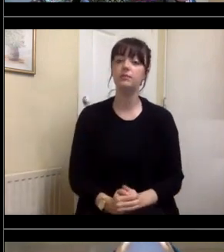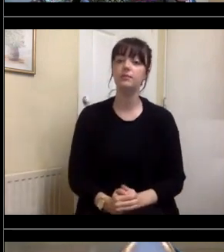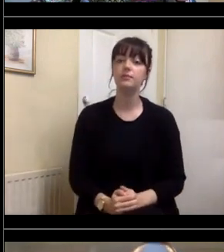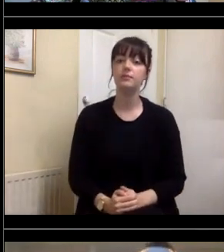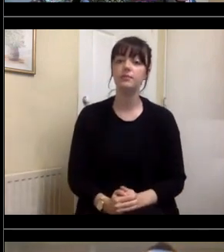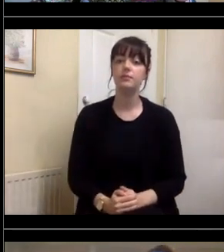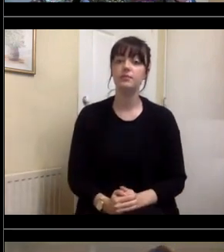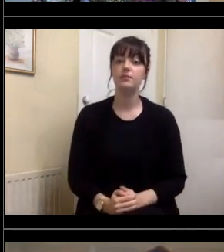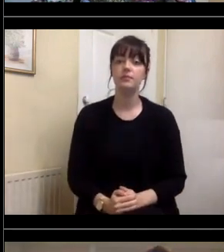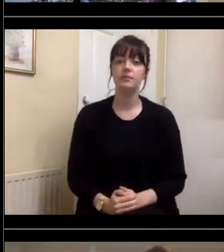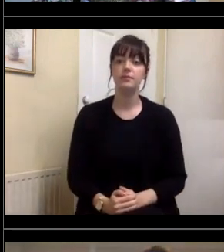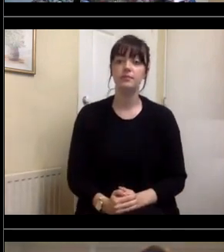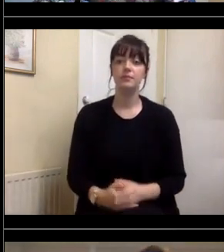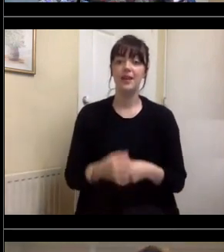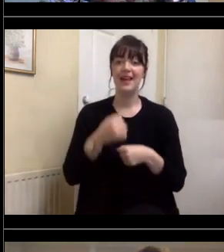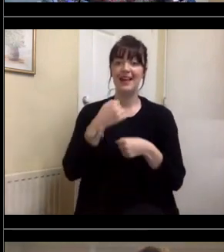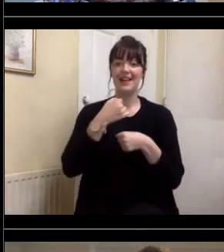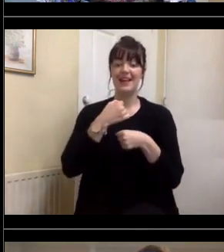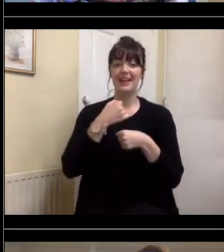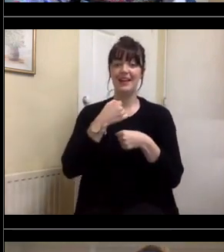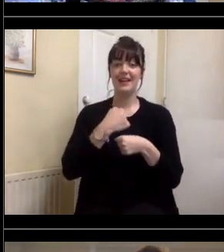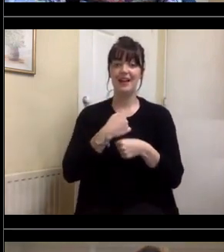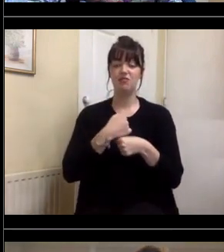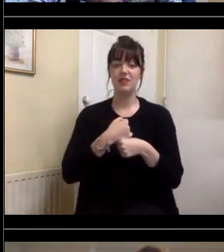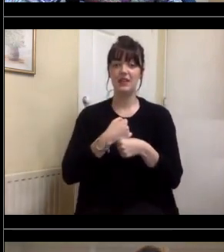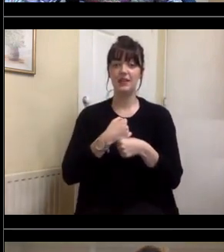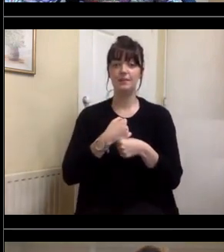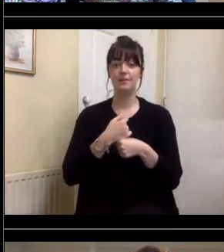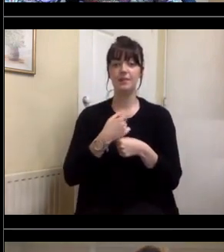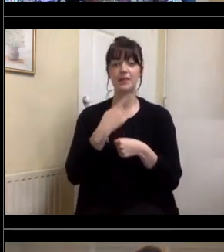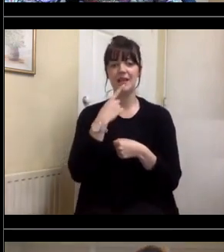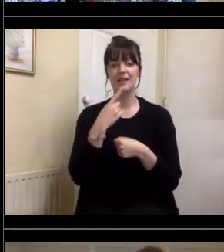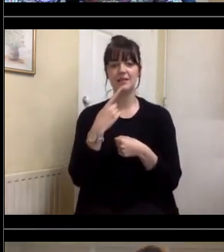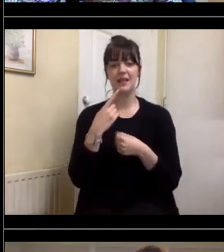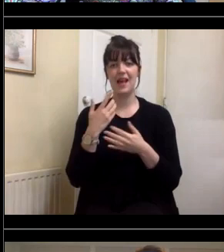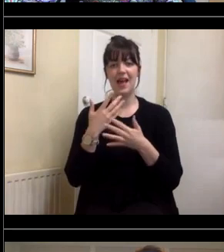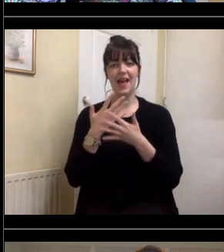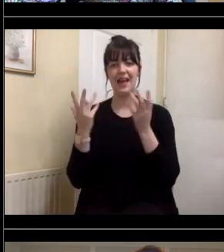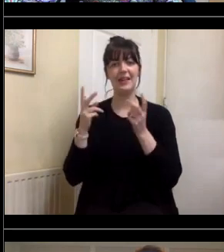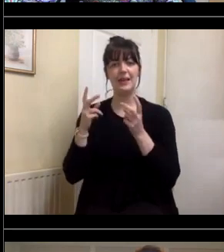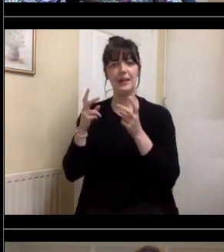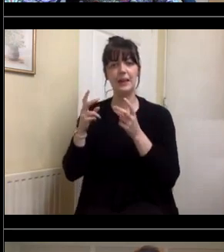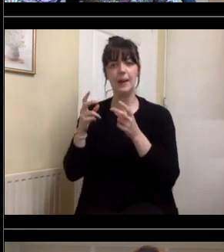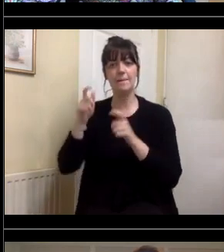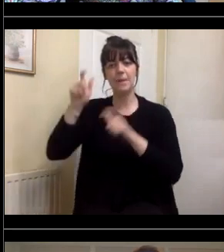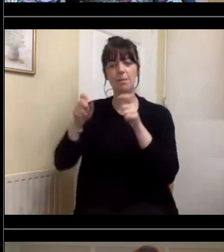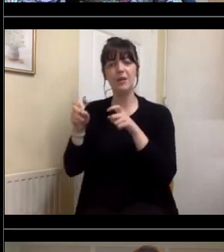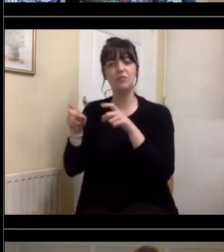Yeah, no, I mean, on all the public rights of way during the construction period,